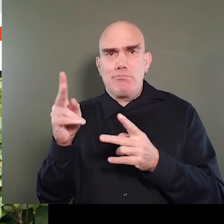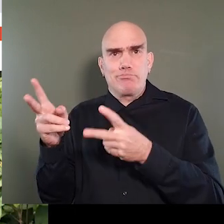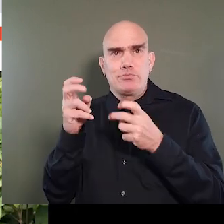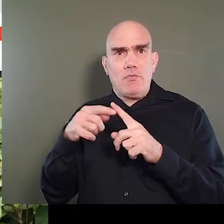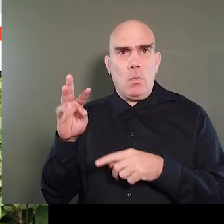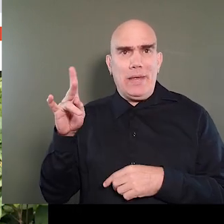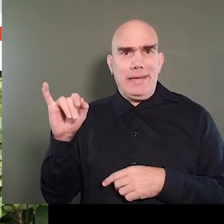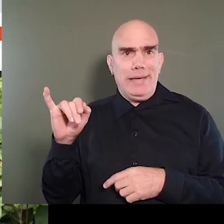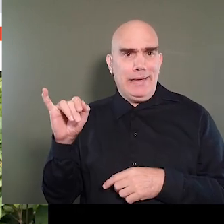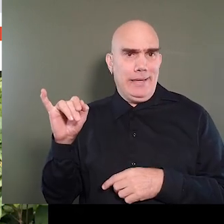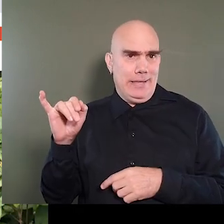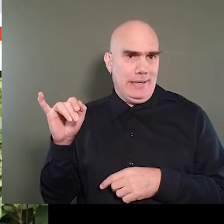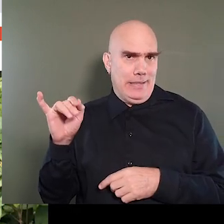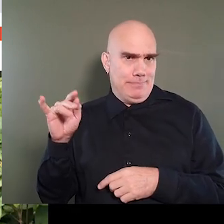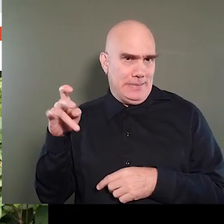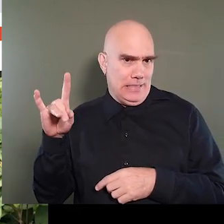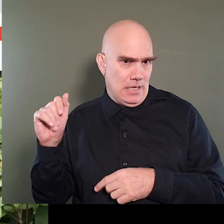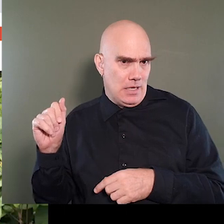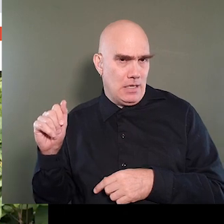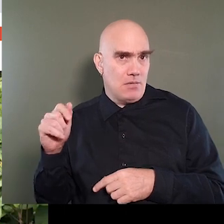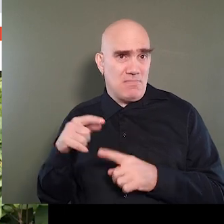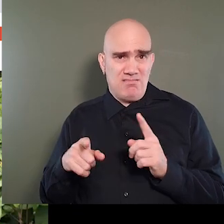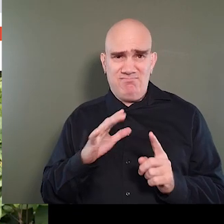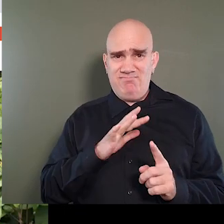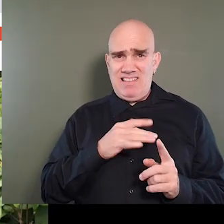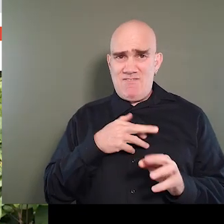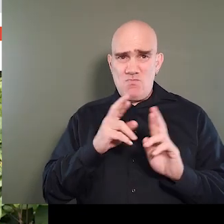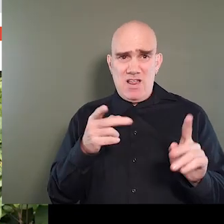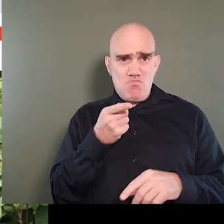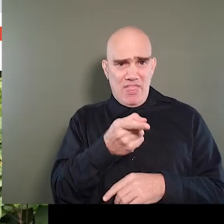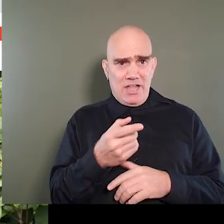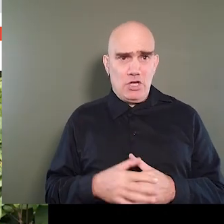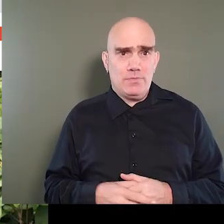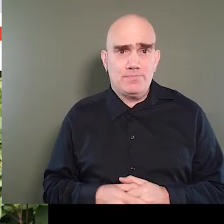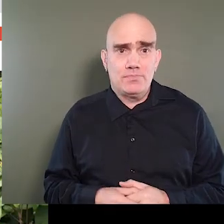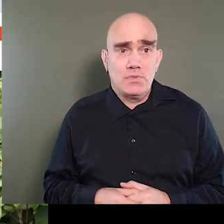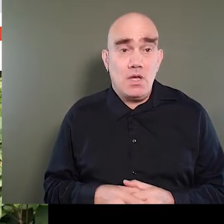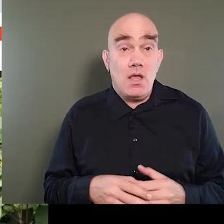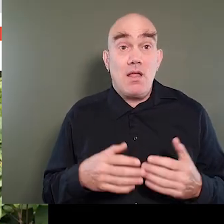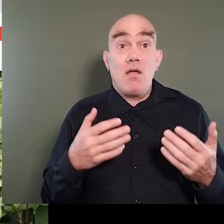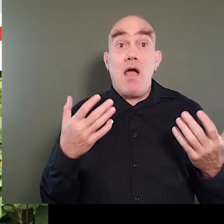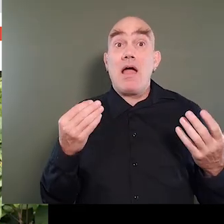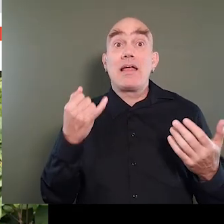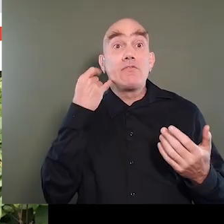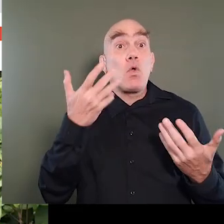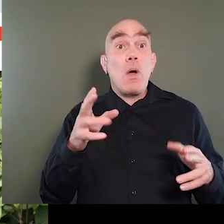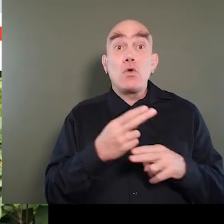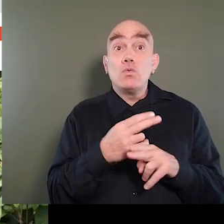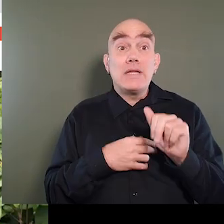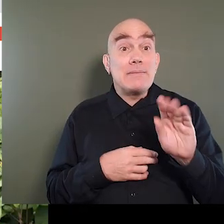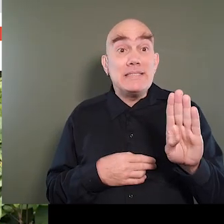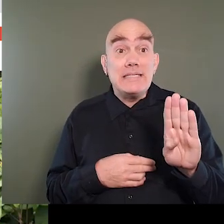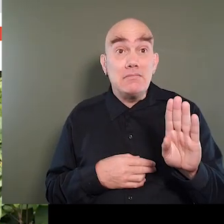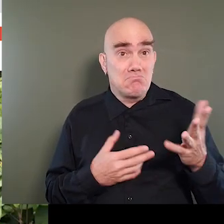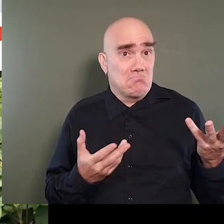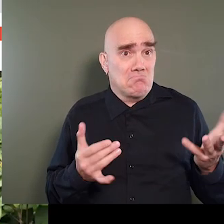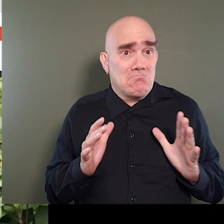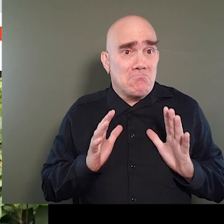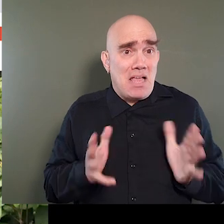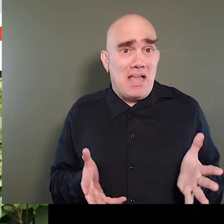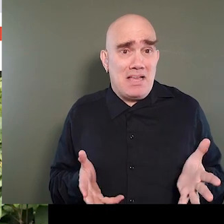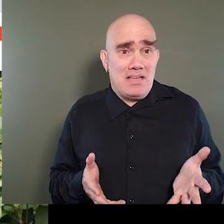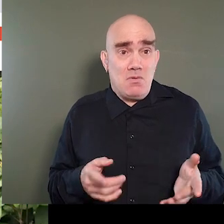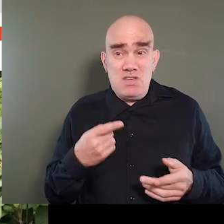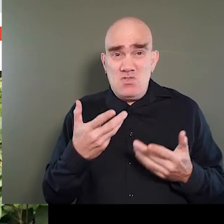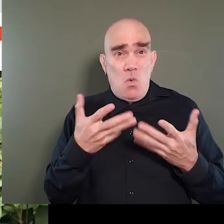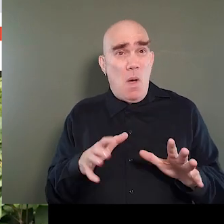Wikipedia, but it's a handy tool to have right within the widget. Lastly, if you don't want to use accessiBe at all, that's totally fine, and you don't want